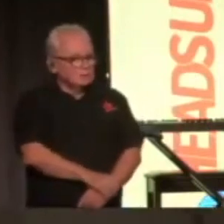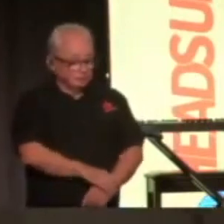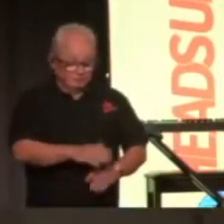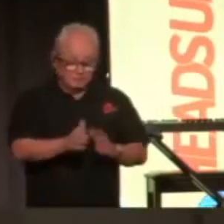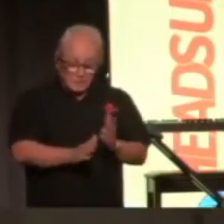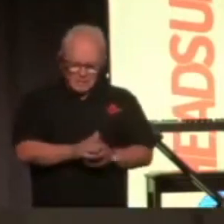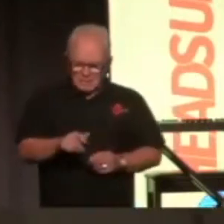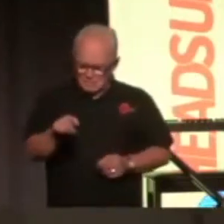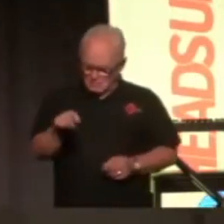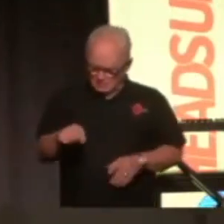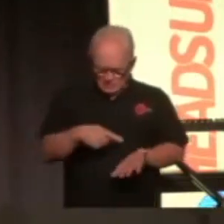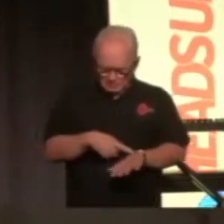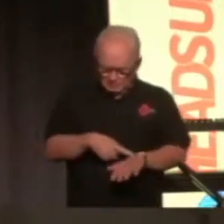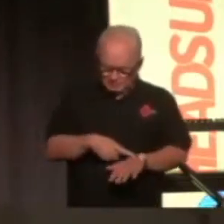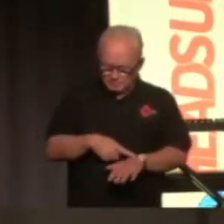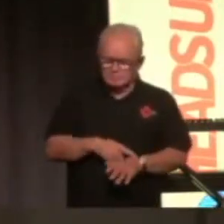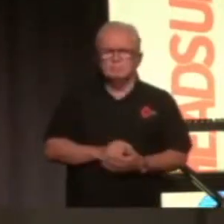This is no time